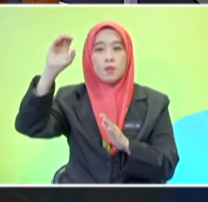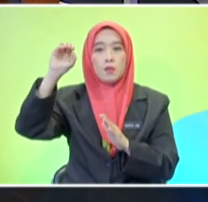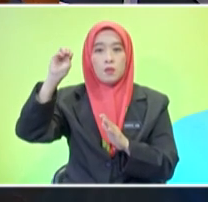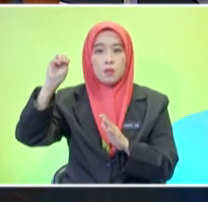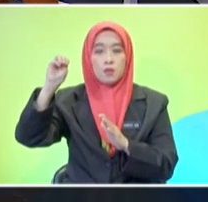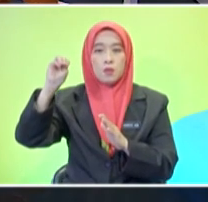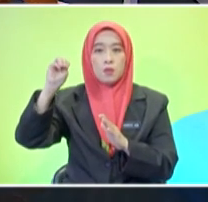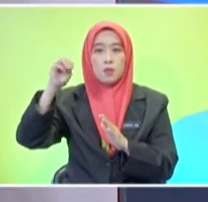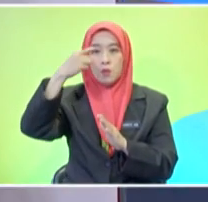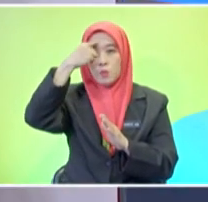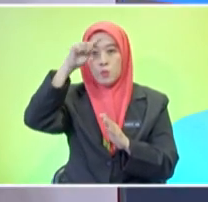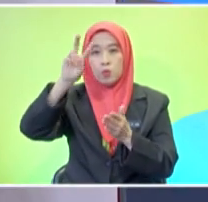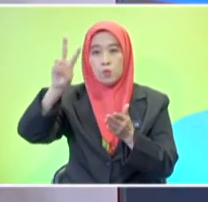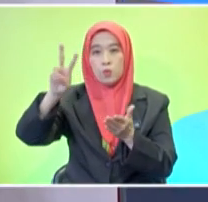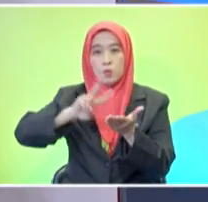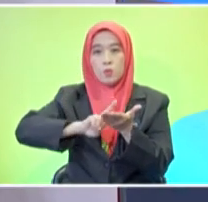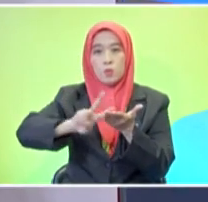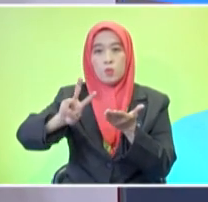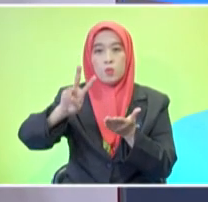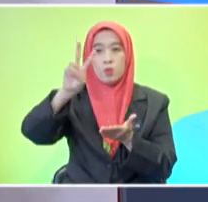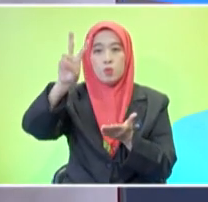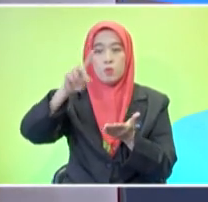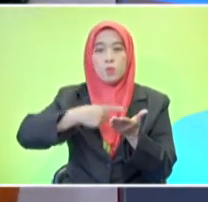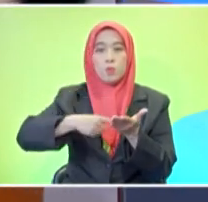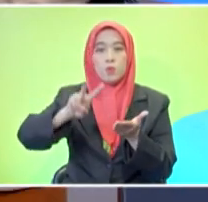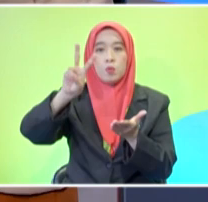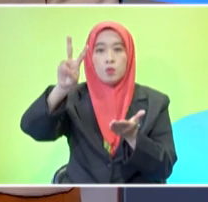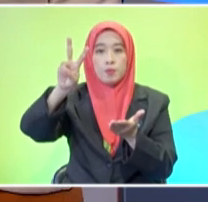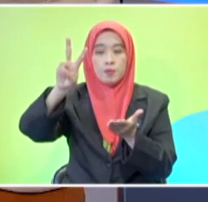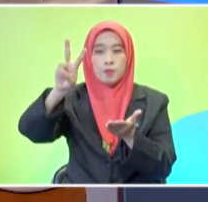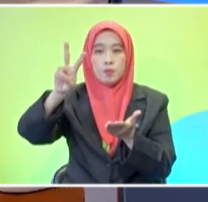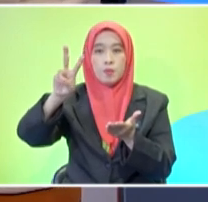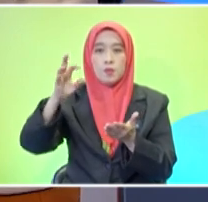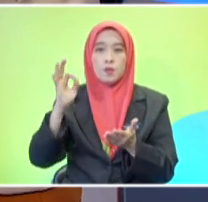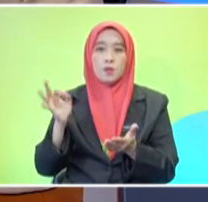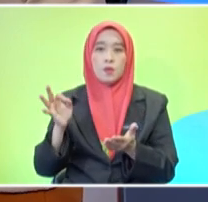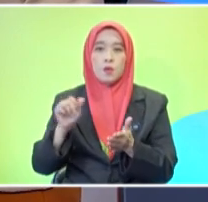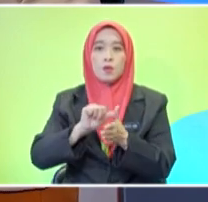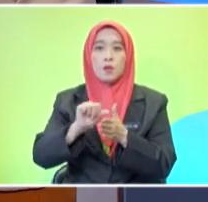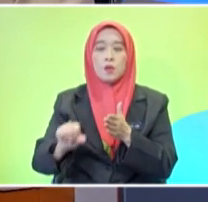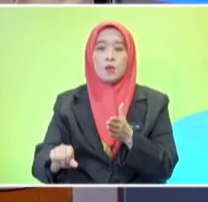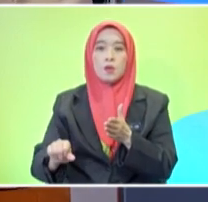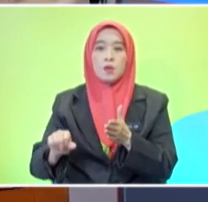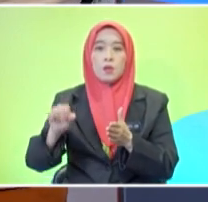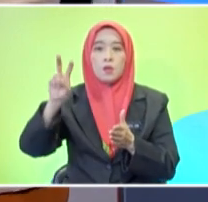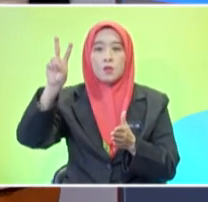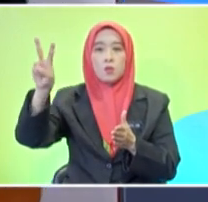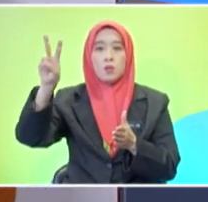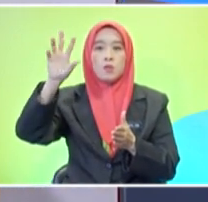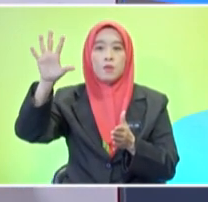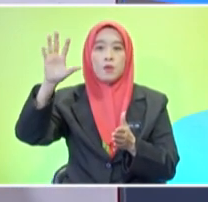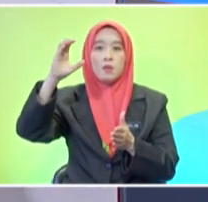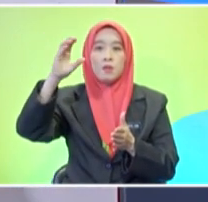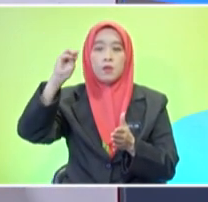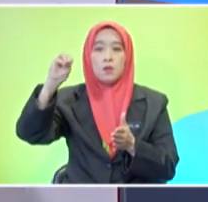cm on the second week. Okay, Mr. Q, you got that? Okay. And last of all, we have 25 cm for the